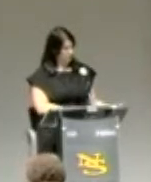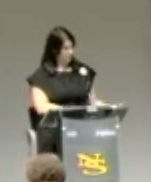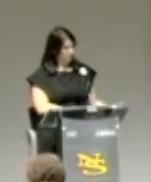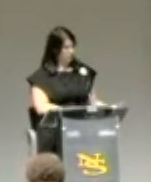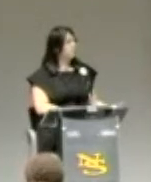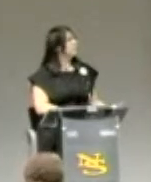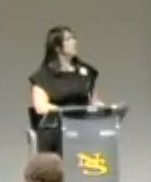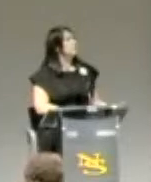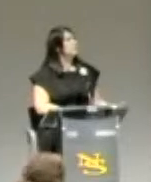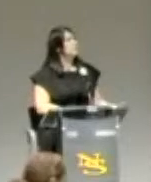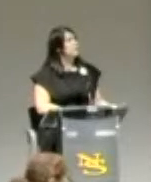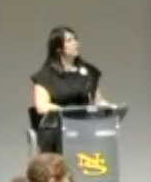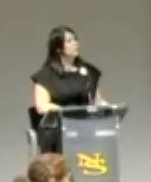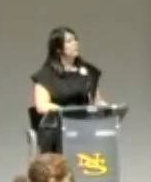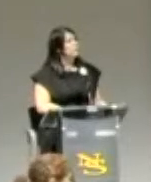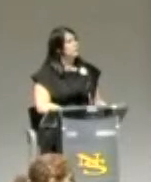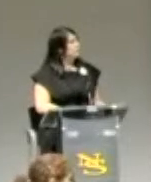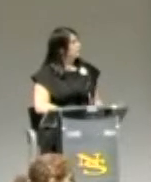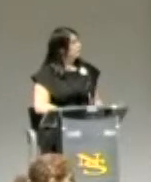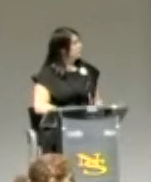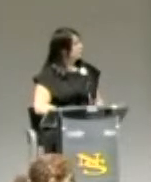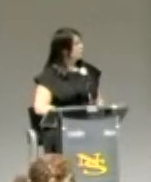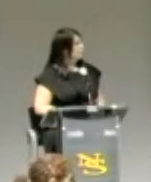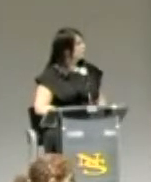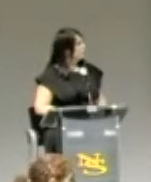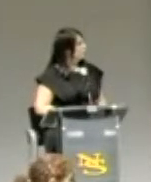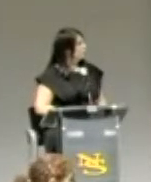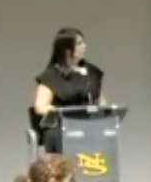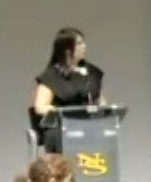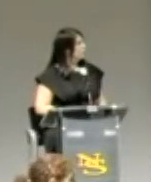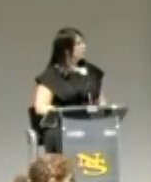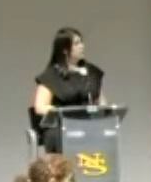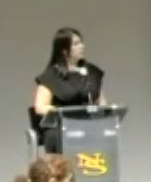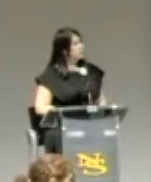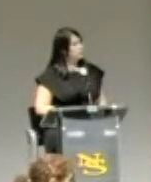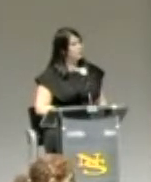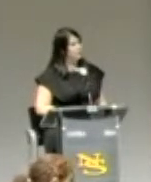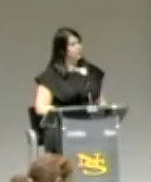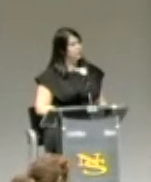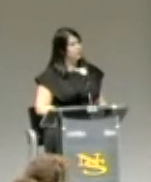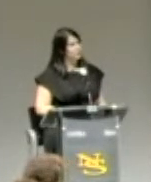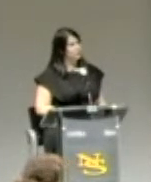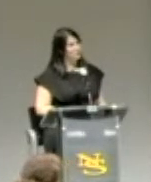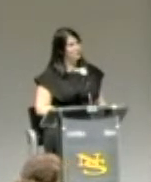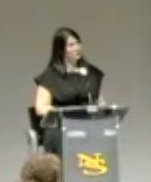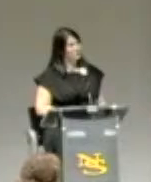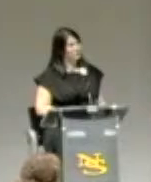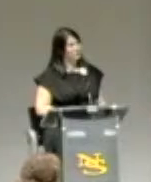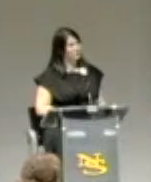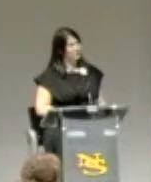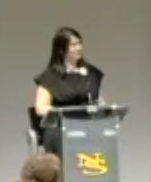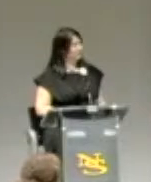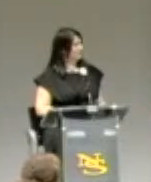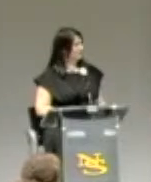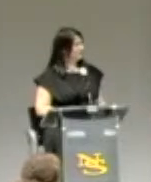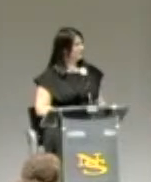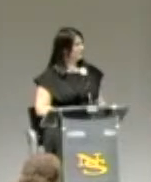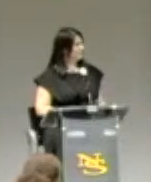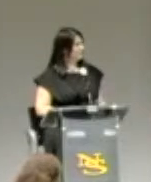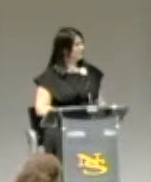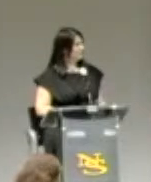if there's anything that maybe you can ensure that our mission won't be lost during your presidency, as well with your team, that'd be great. Thank you. Thank you for